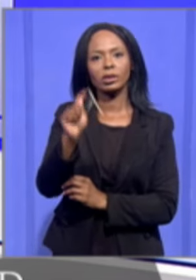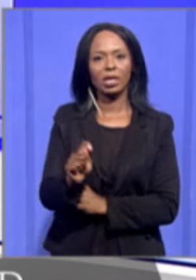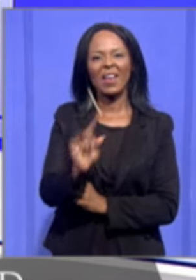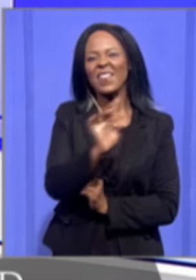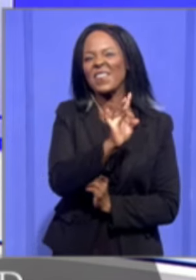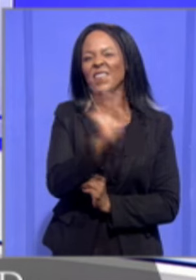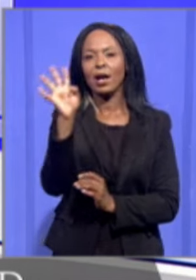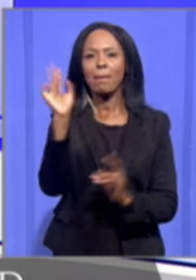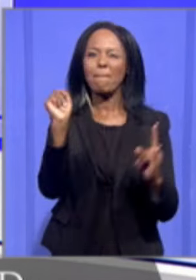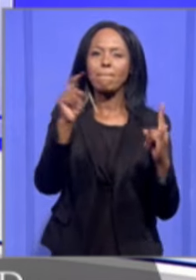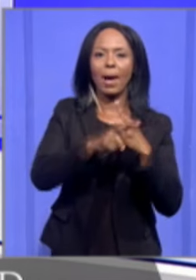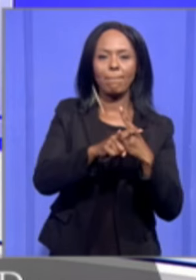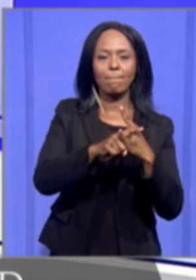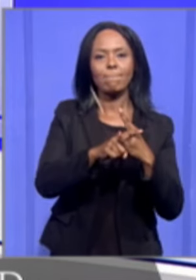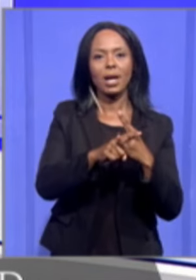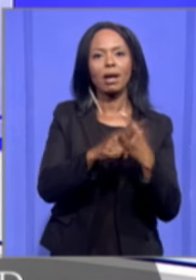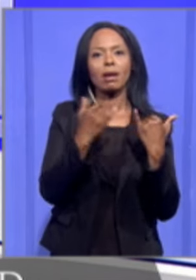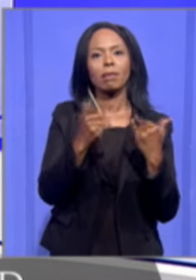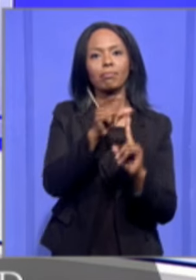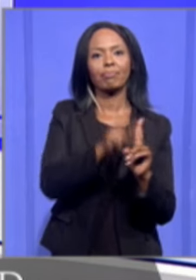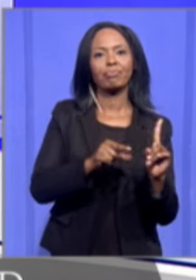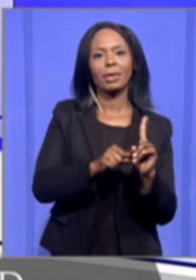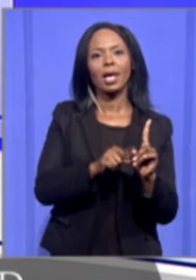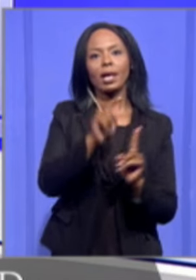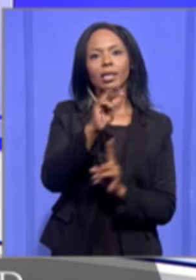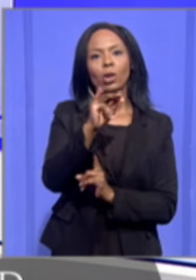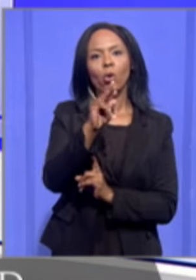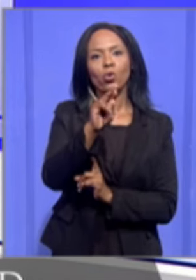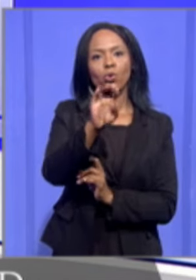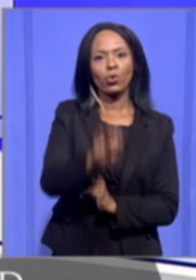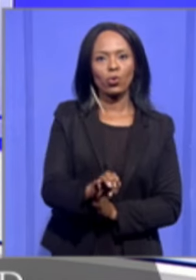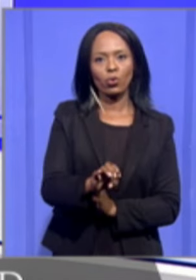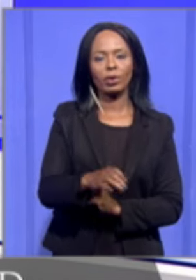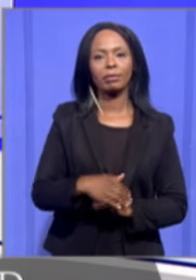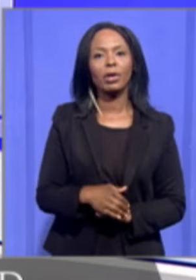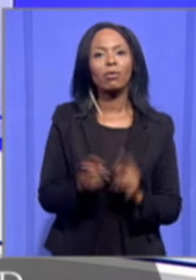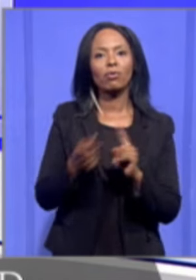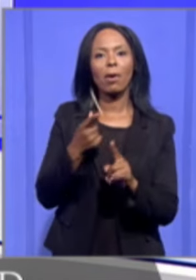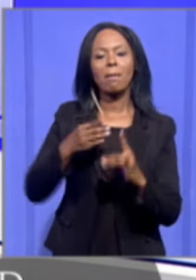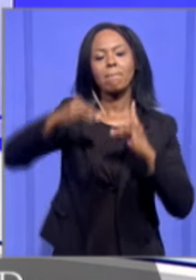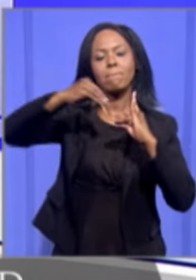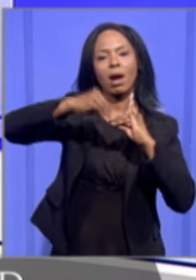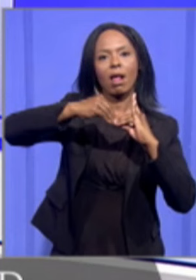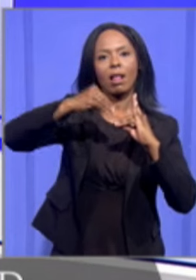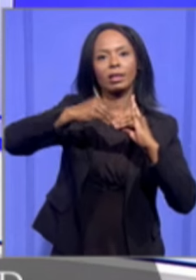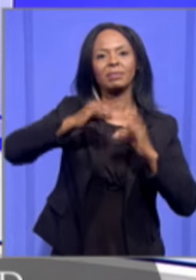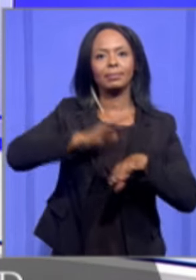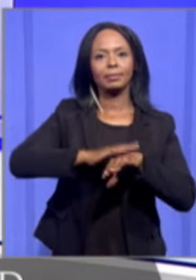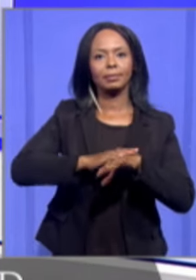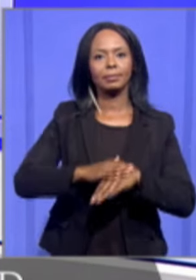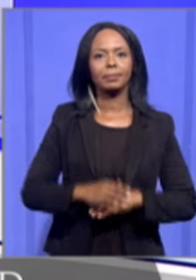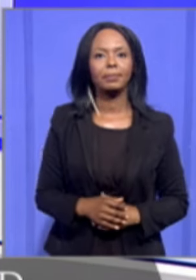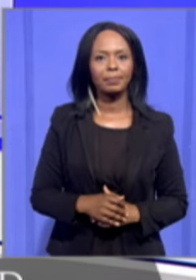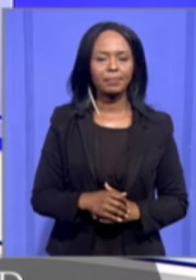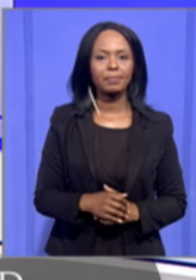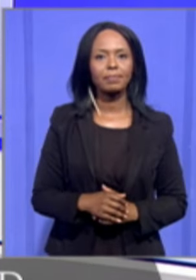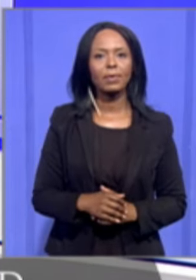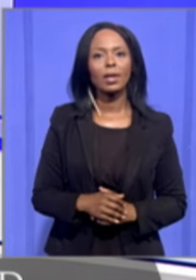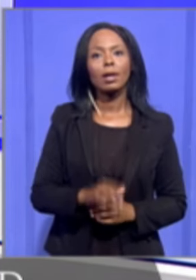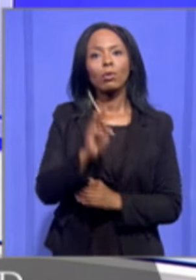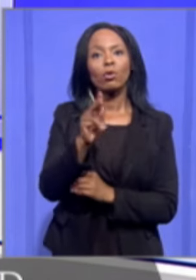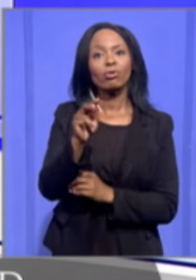ya motshameko o e nositswe ke Bertrand Traore ka thago ya penale mo nakong ya dikgobalo.